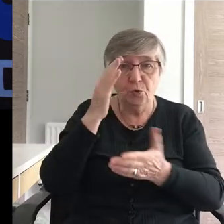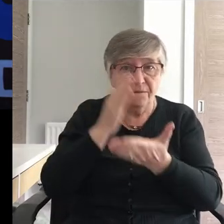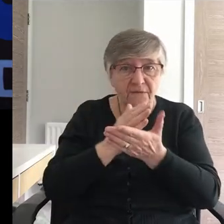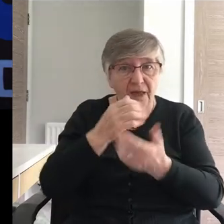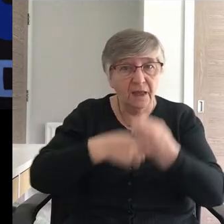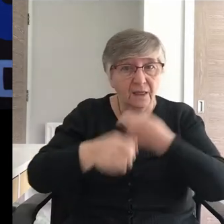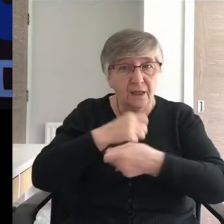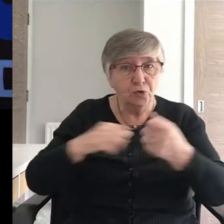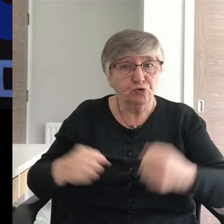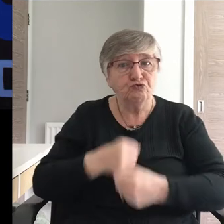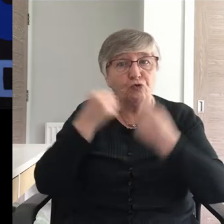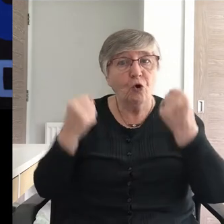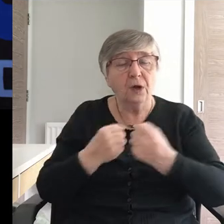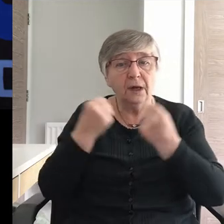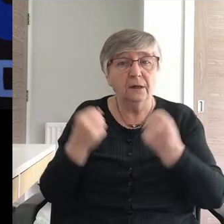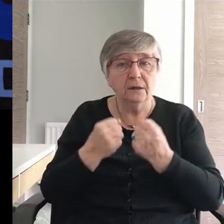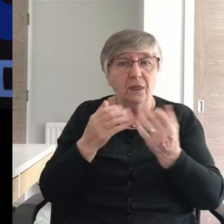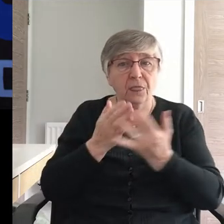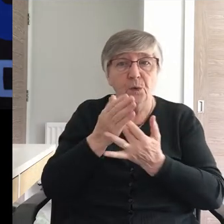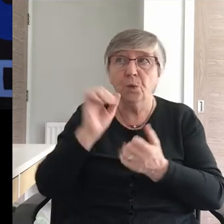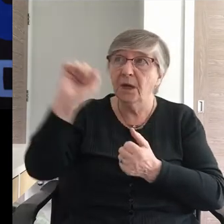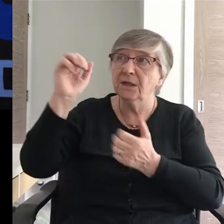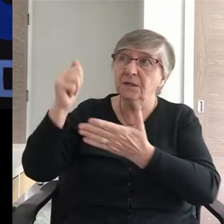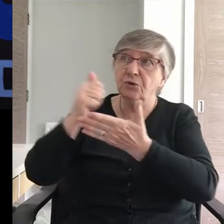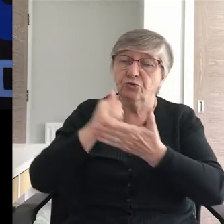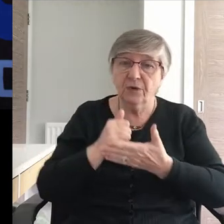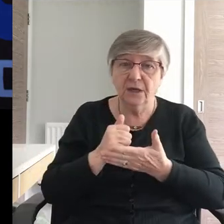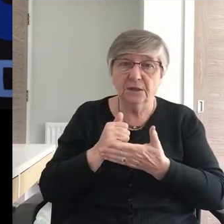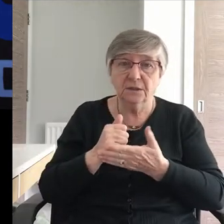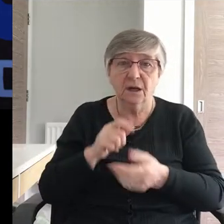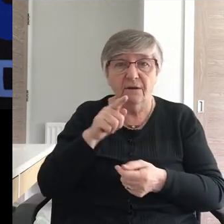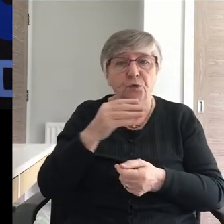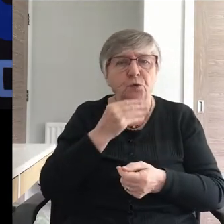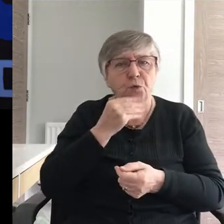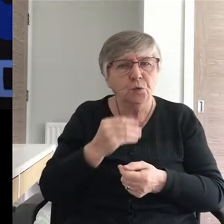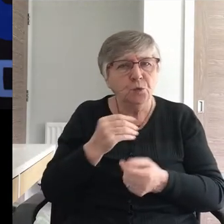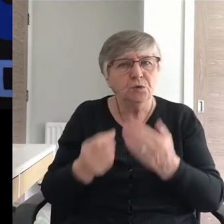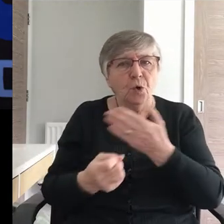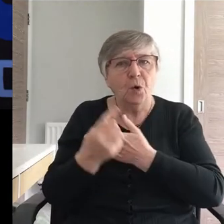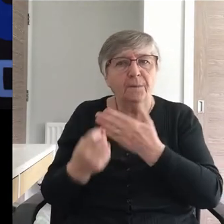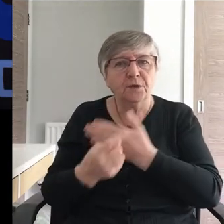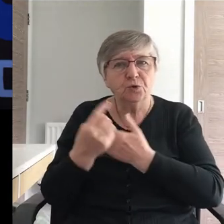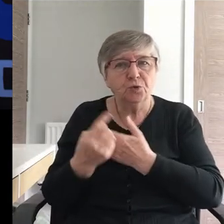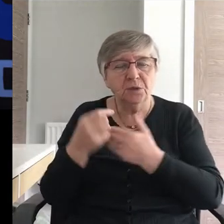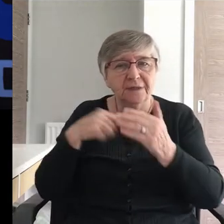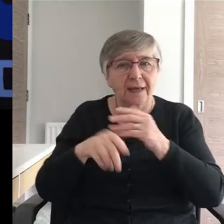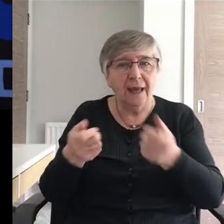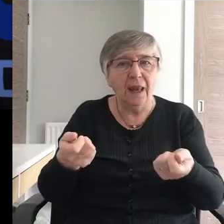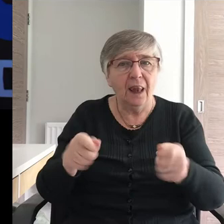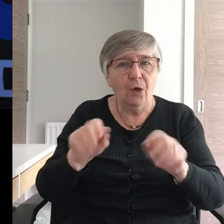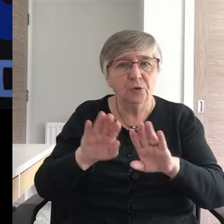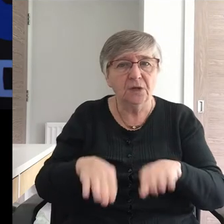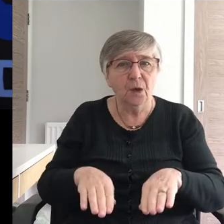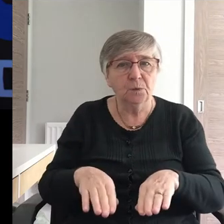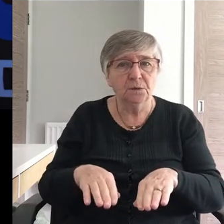stronger in his saving grace? Have you used the opportunities afforded by lockdown?